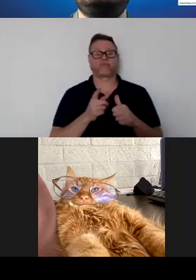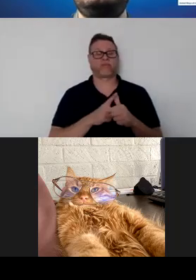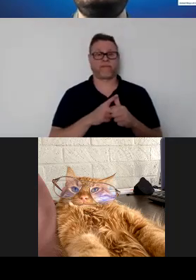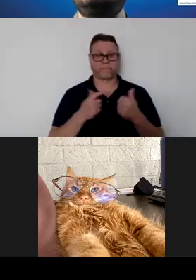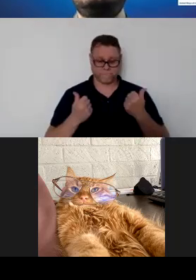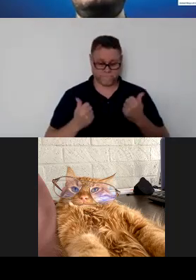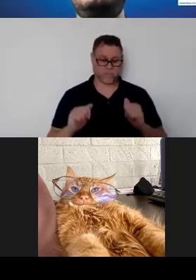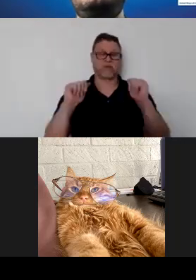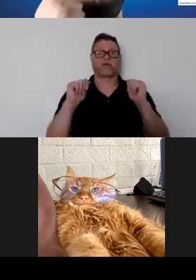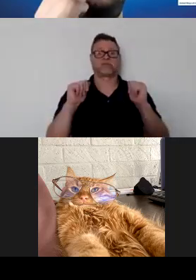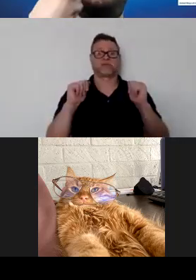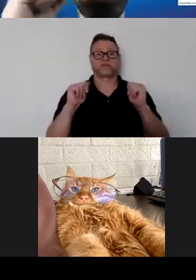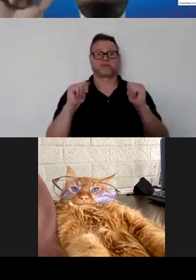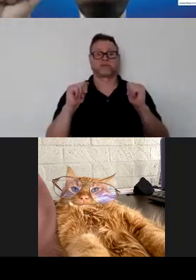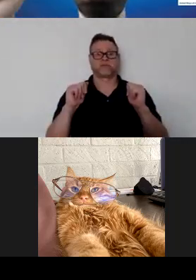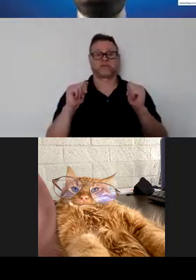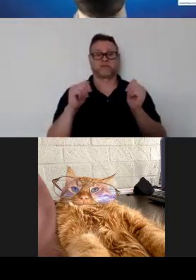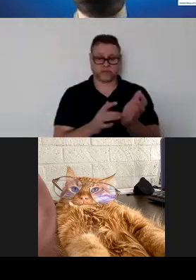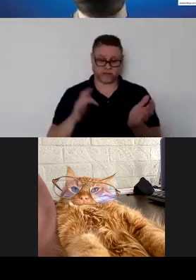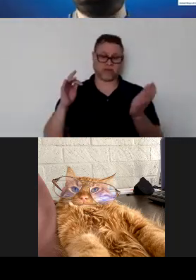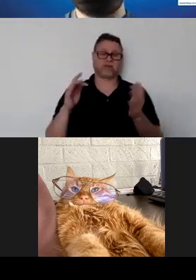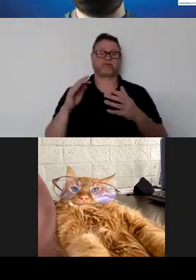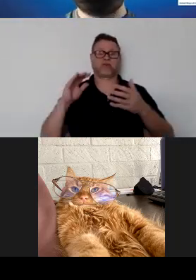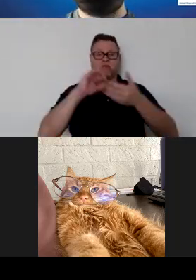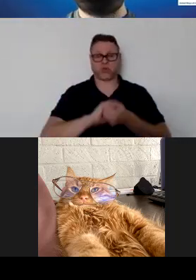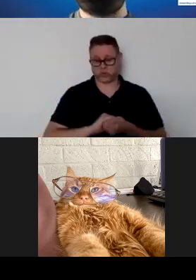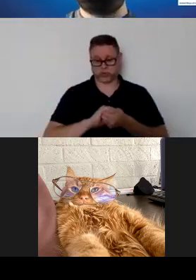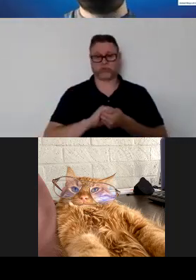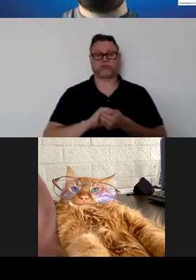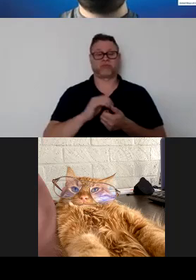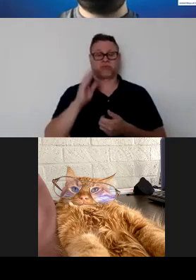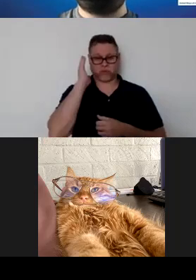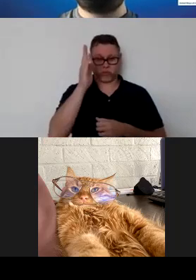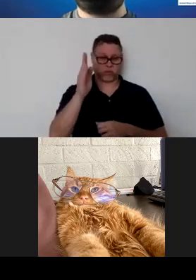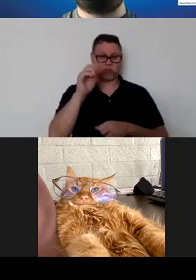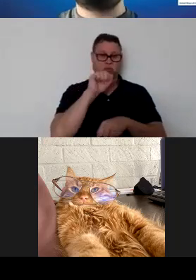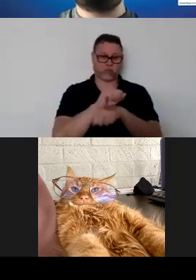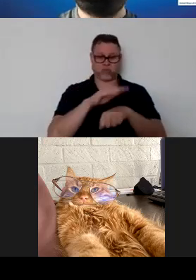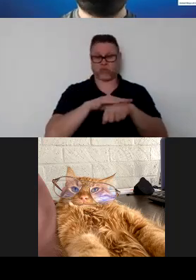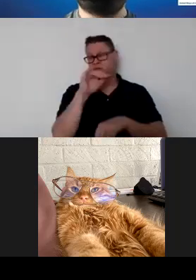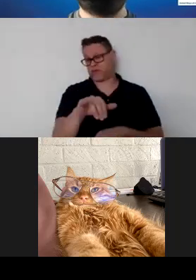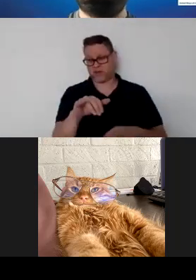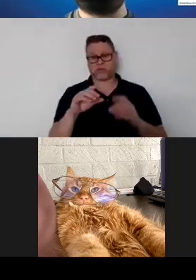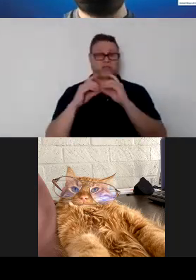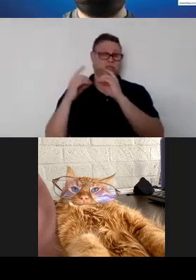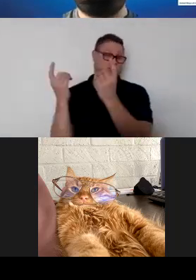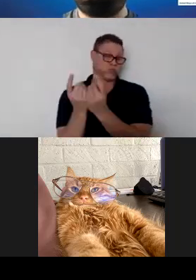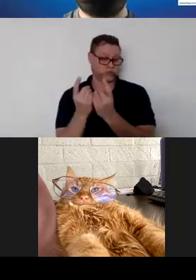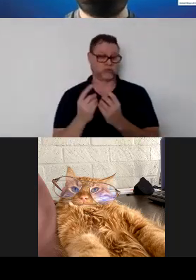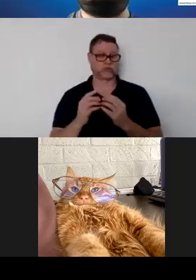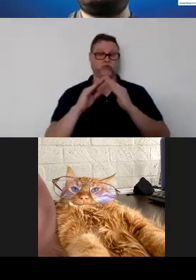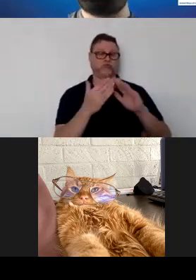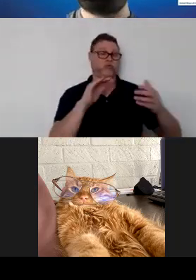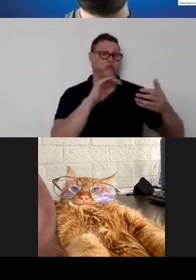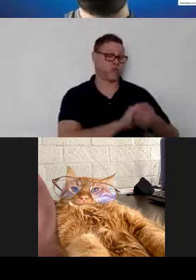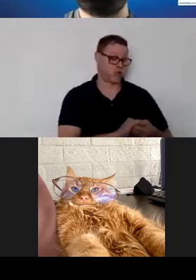trying to take advantage of the partnerships that are going to be working on it with the district, community partners,